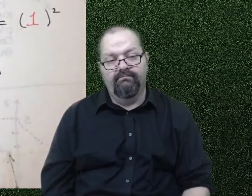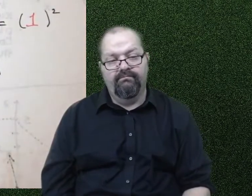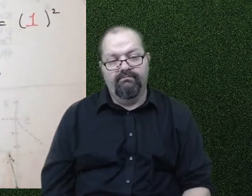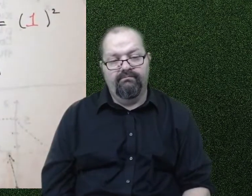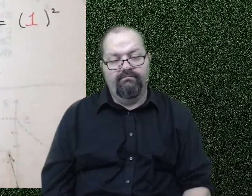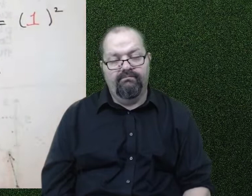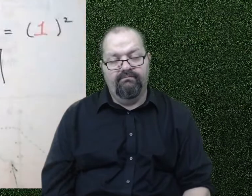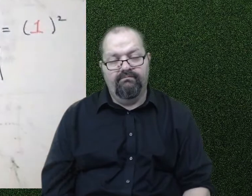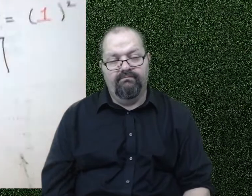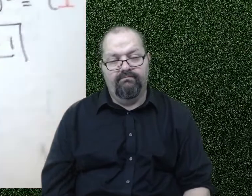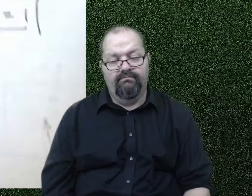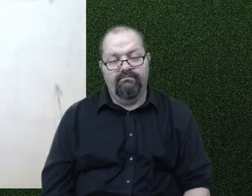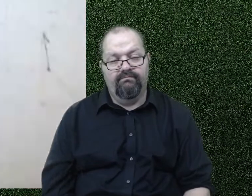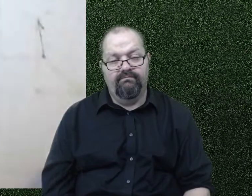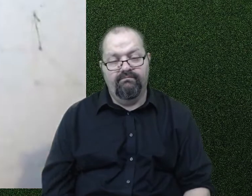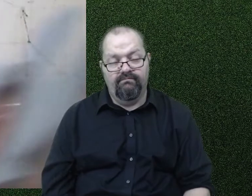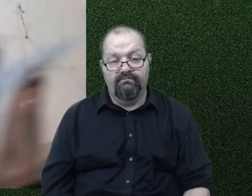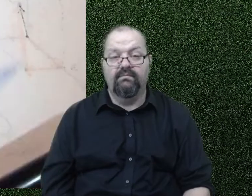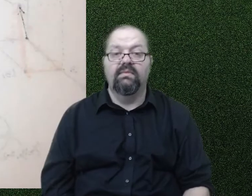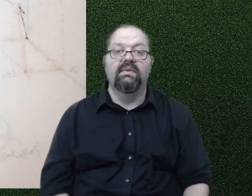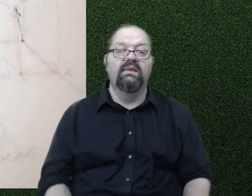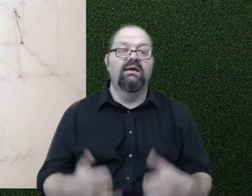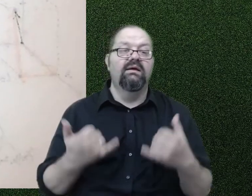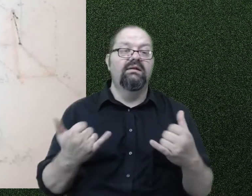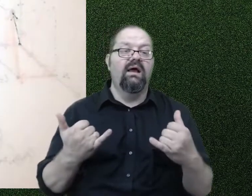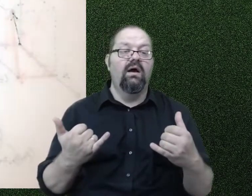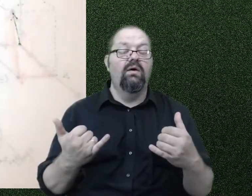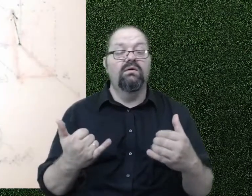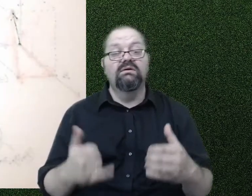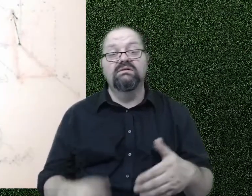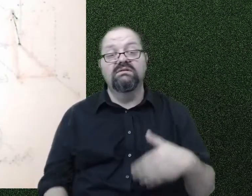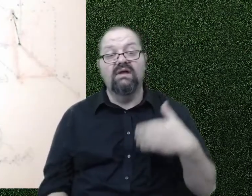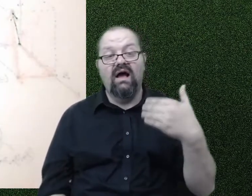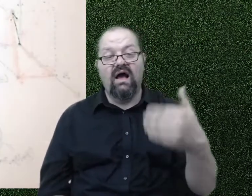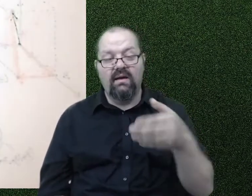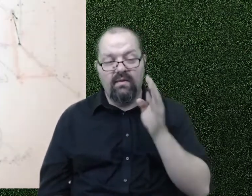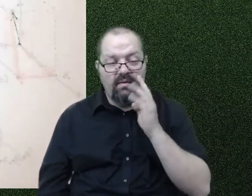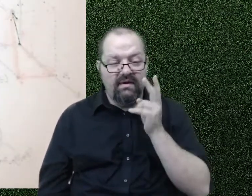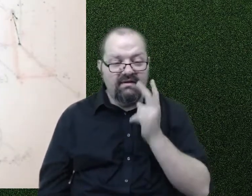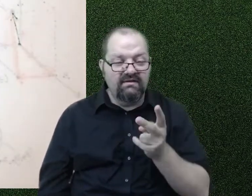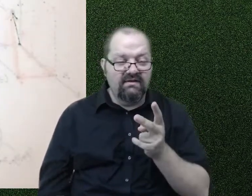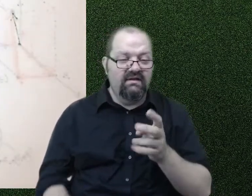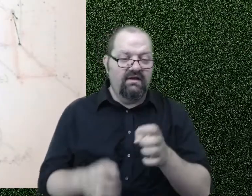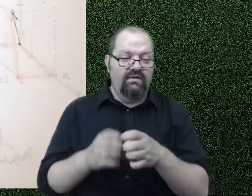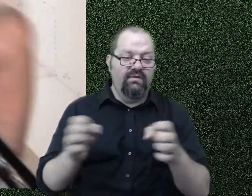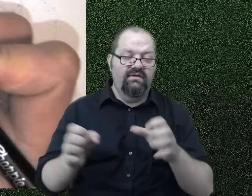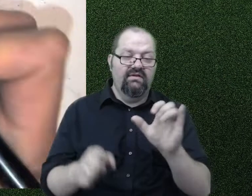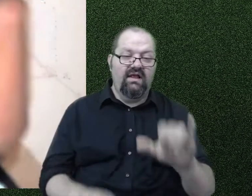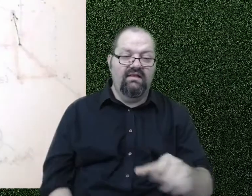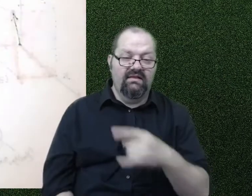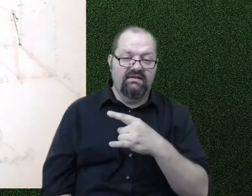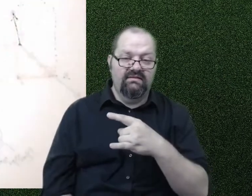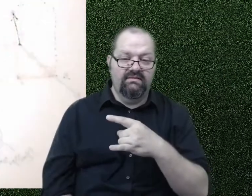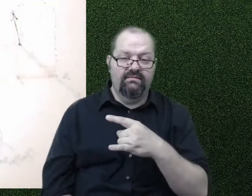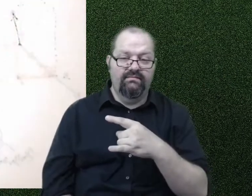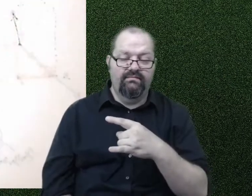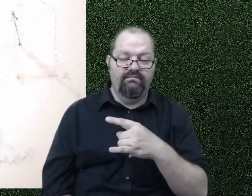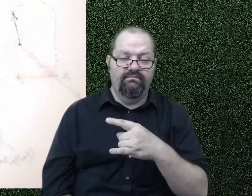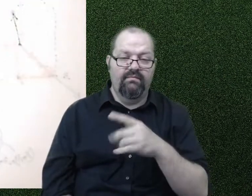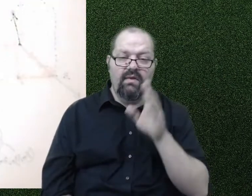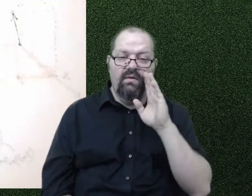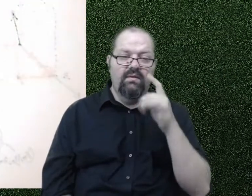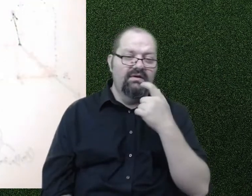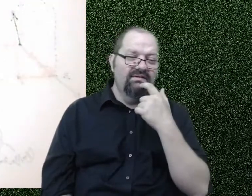sphere. Now sometimes you'll see an equation like this, and they'll say